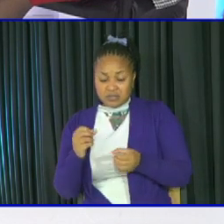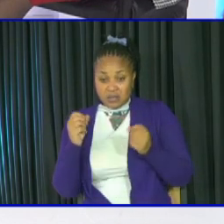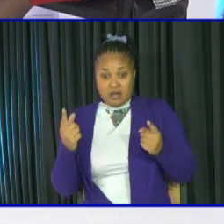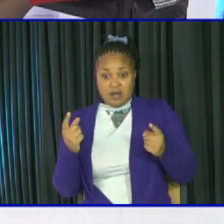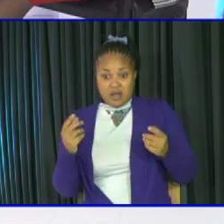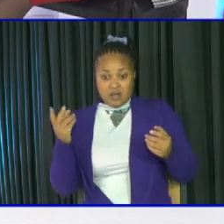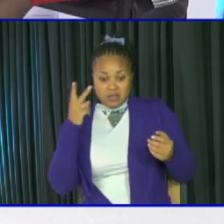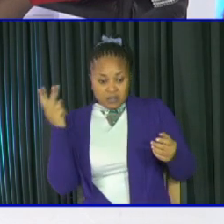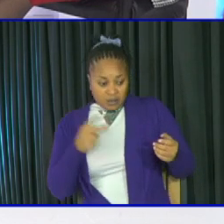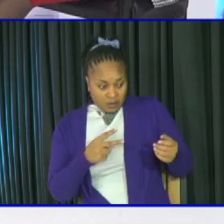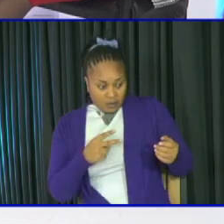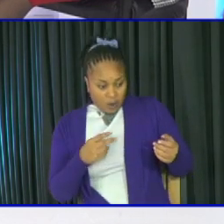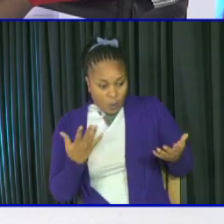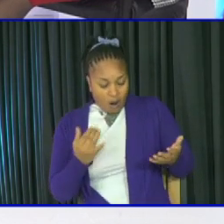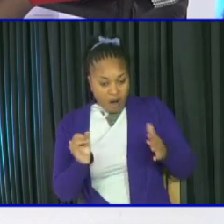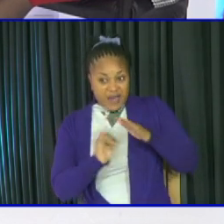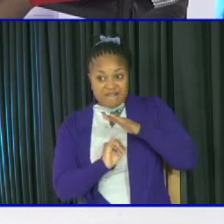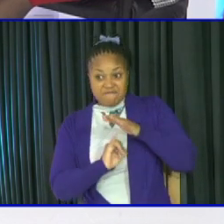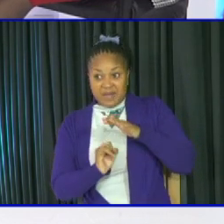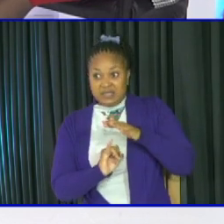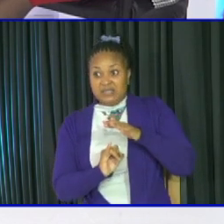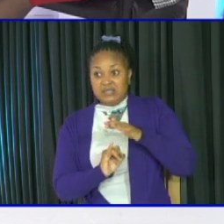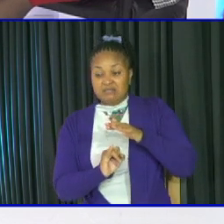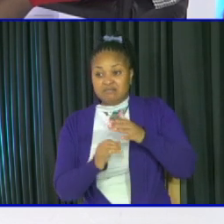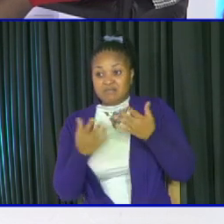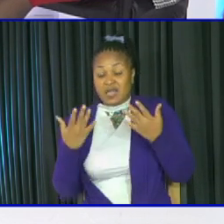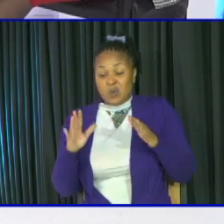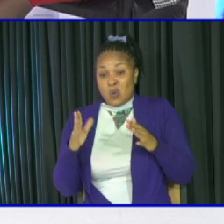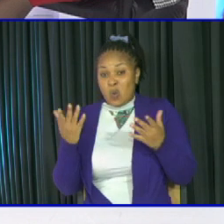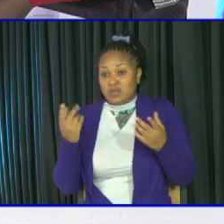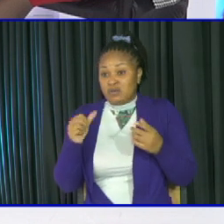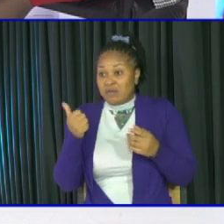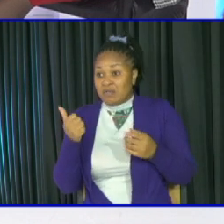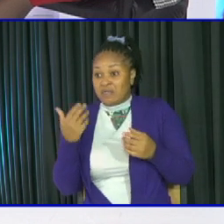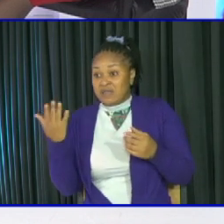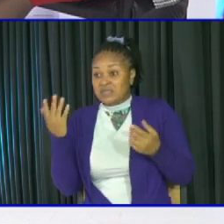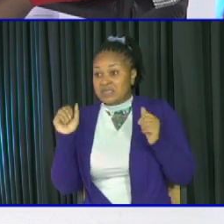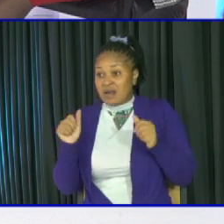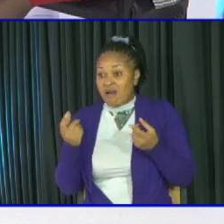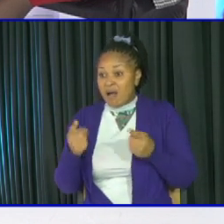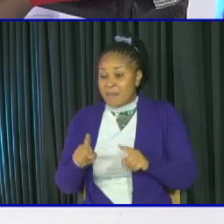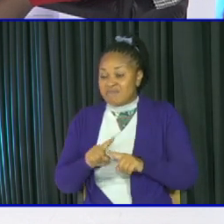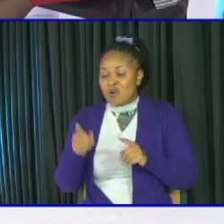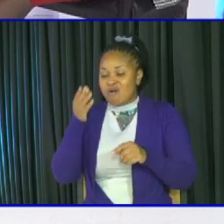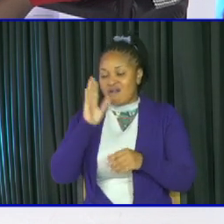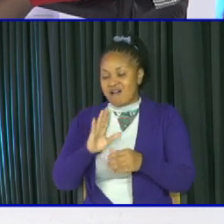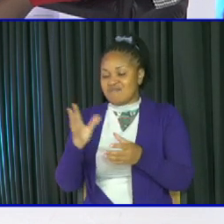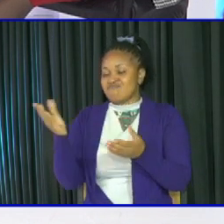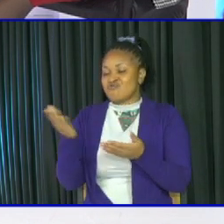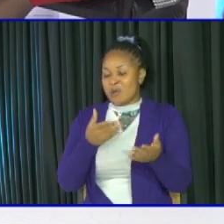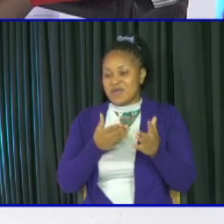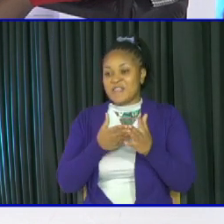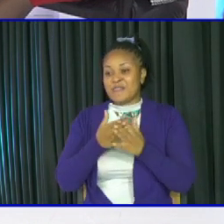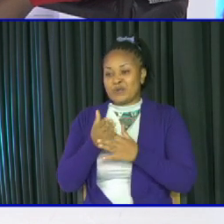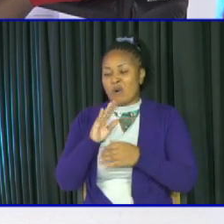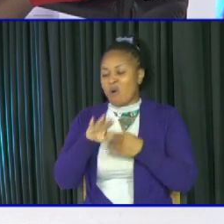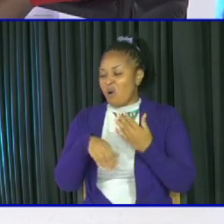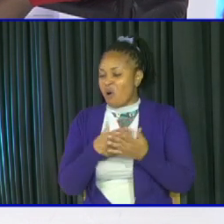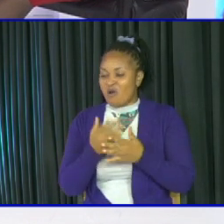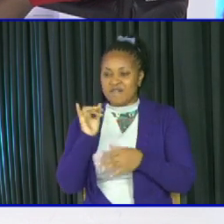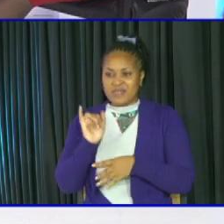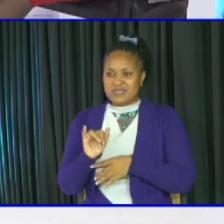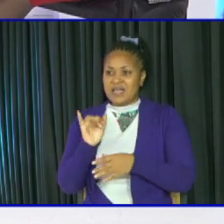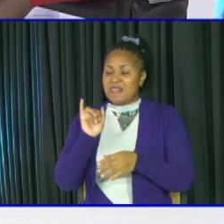infected. Oh. I don't know what else was to happen to me. You understand me? But God has brought me through. And this is